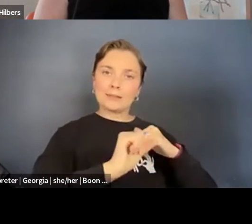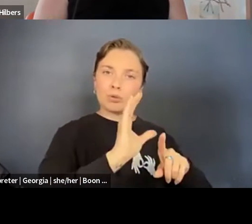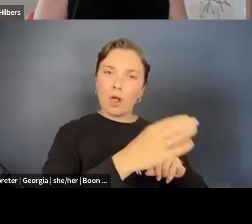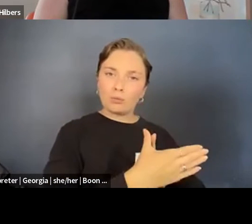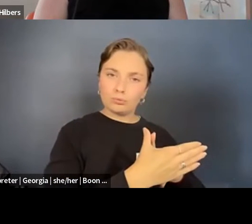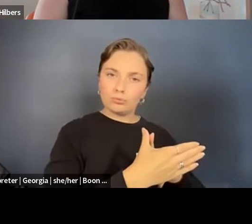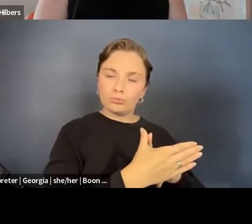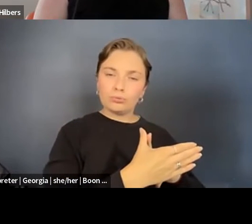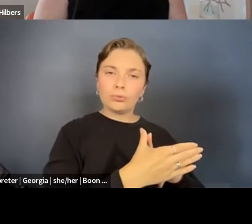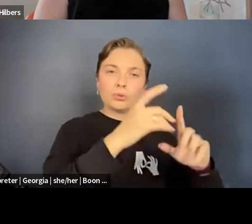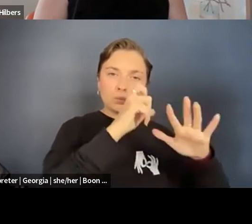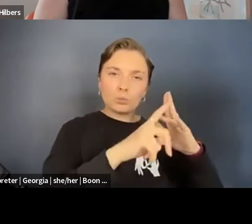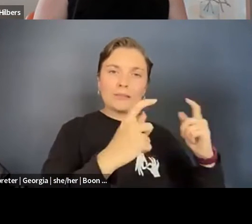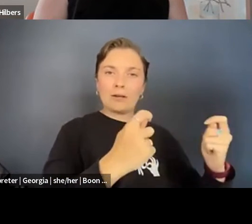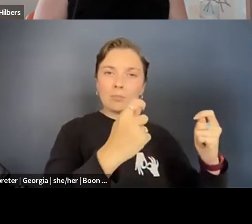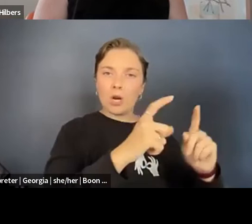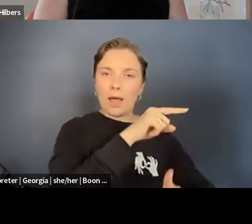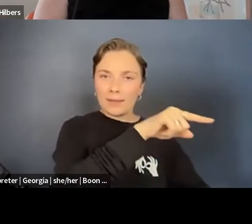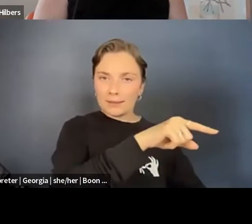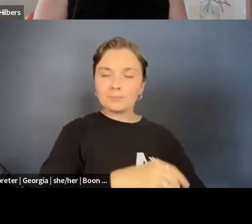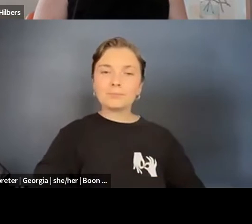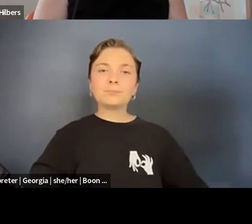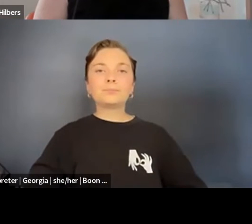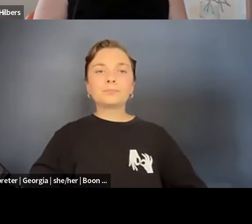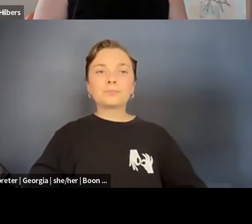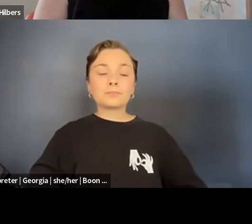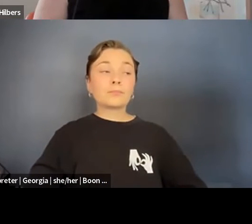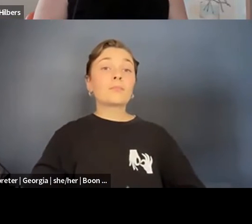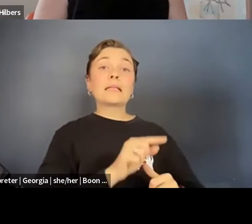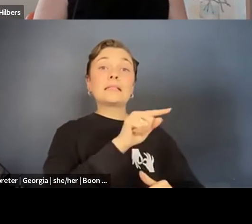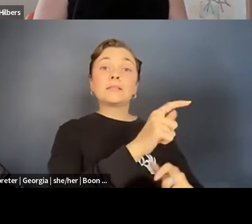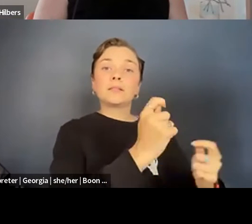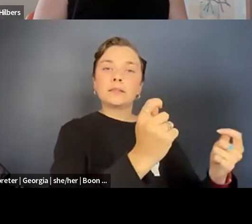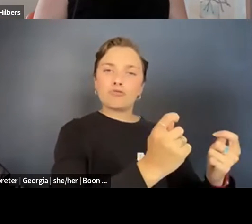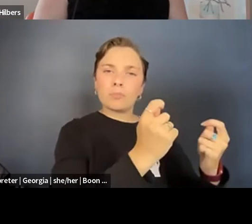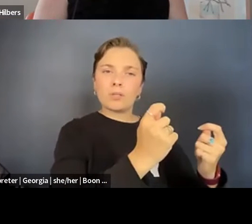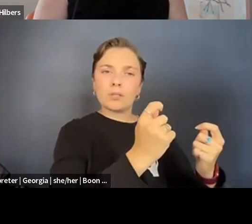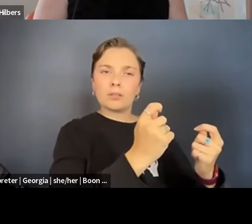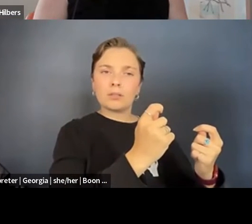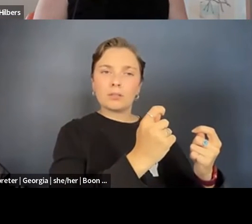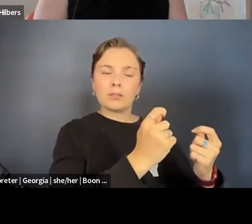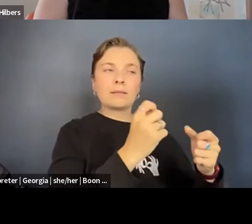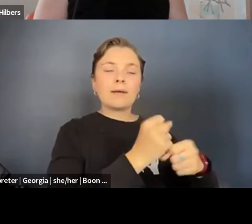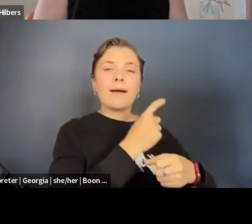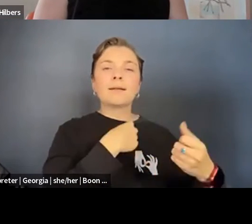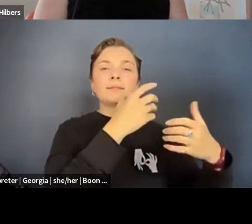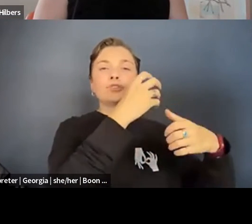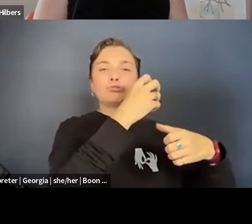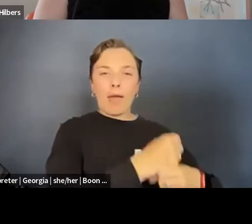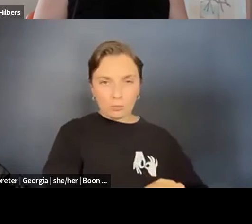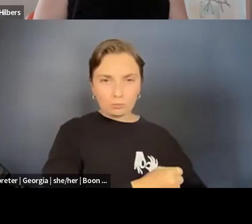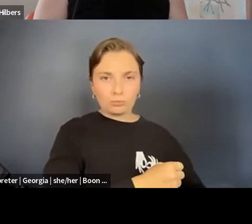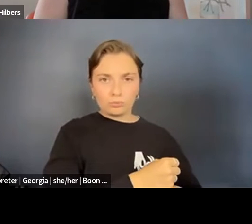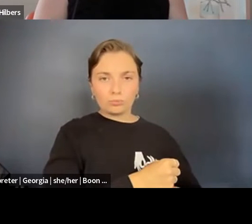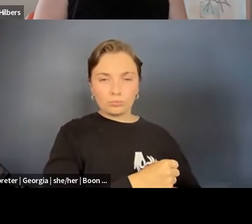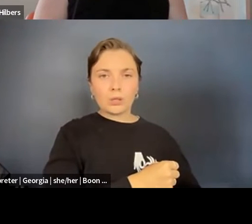these particular ceremonies. I find those ceremonies ground both of us.